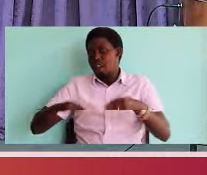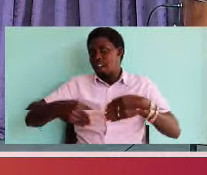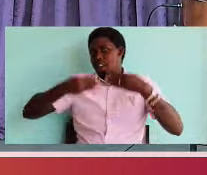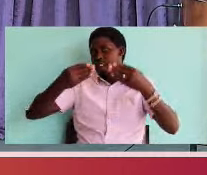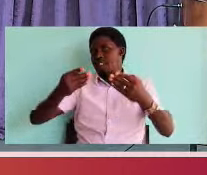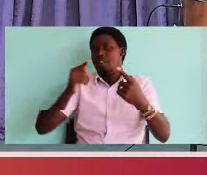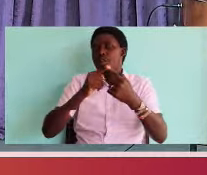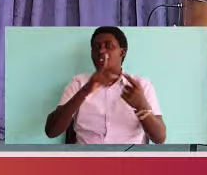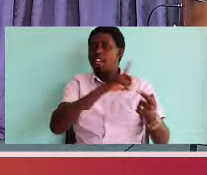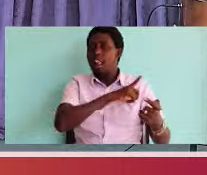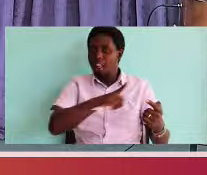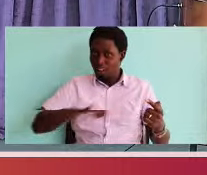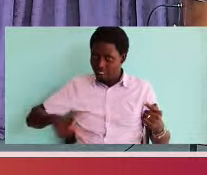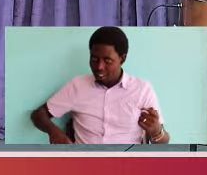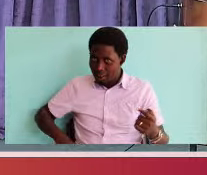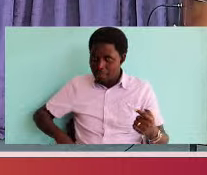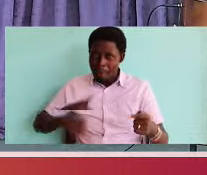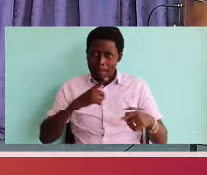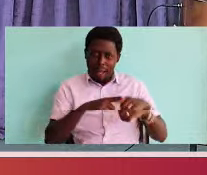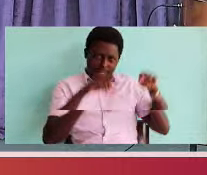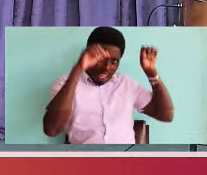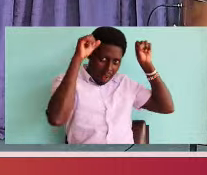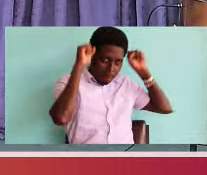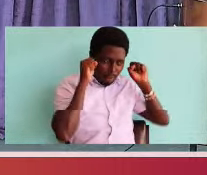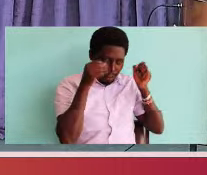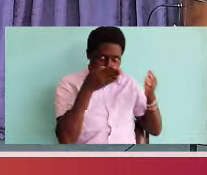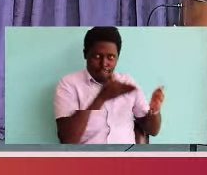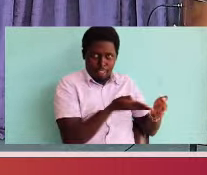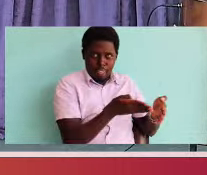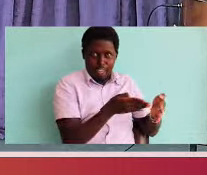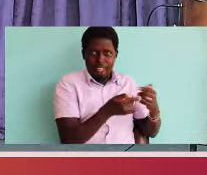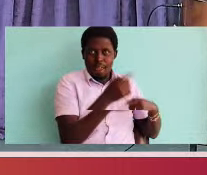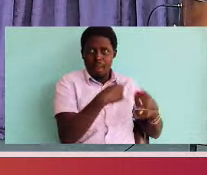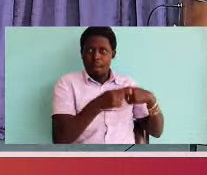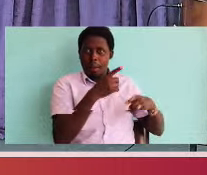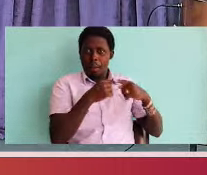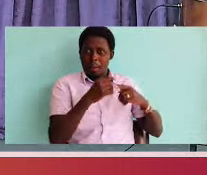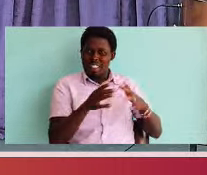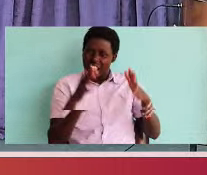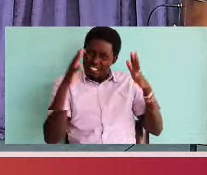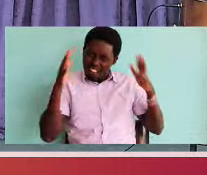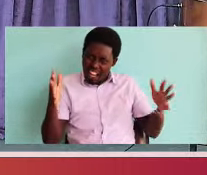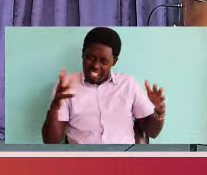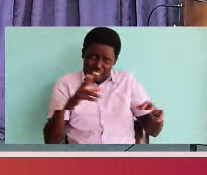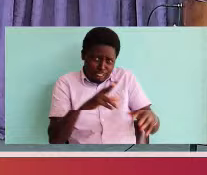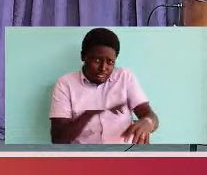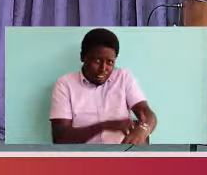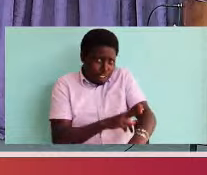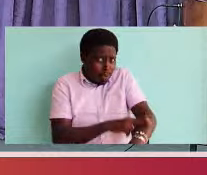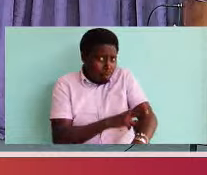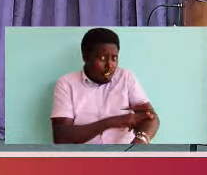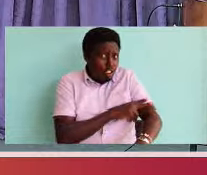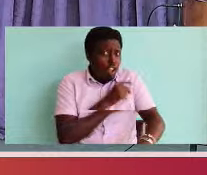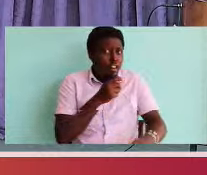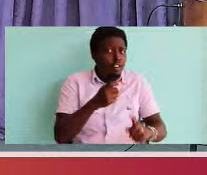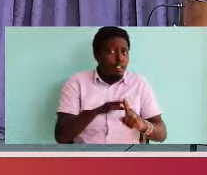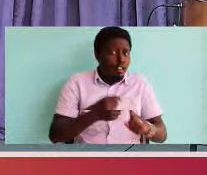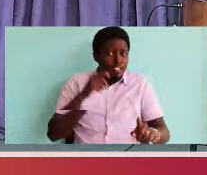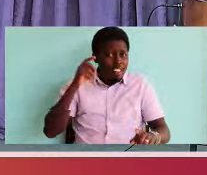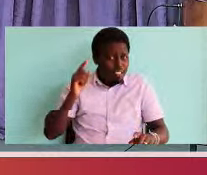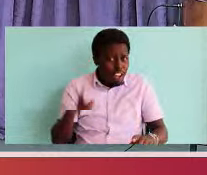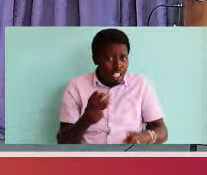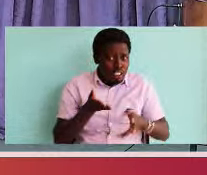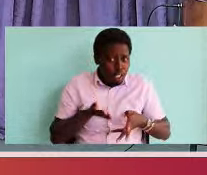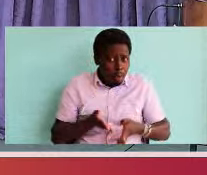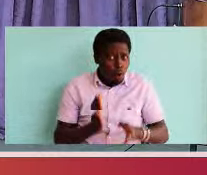the Lord. But Habel also brought an offering, fat portions from some of the firstborn of